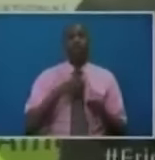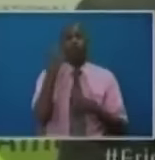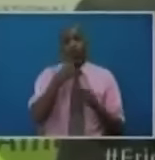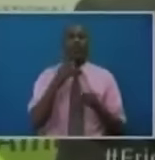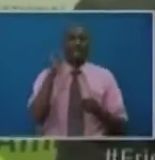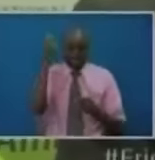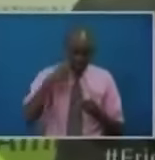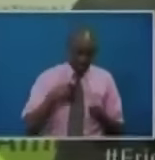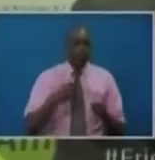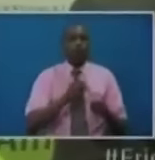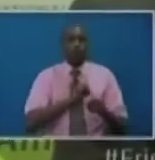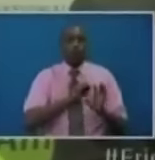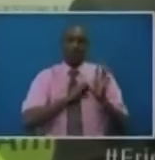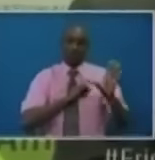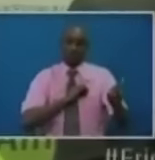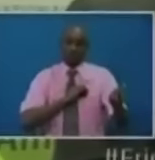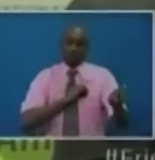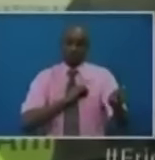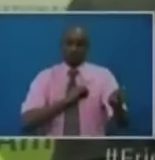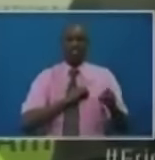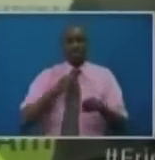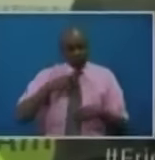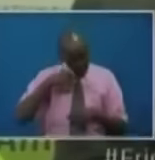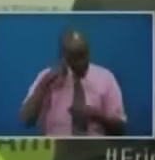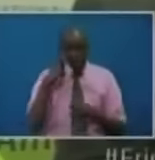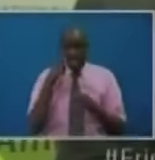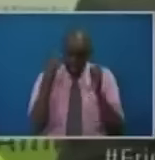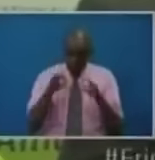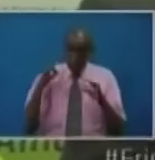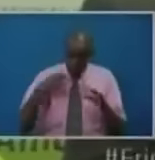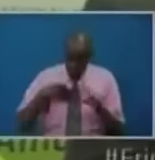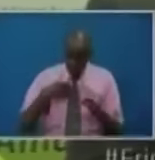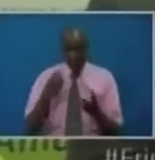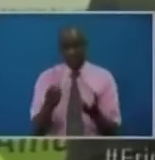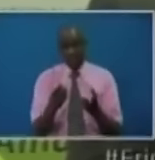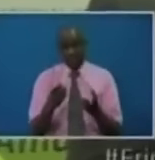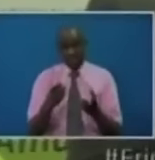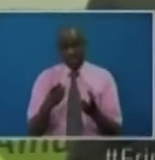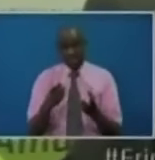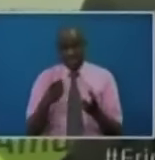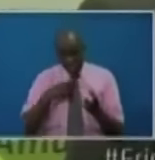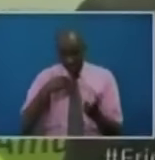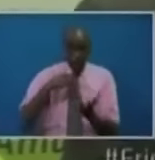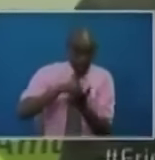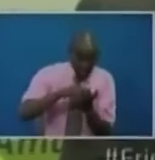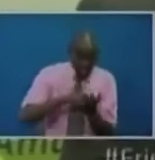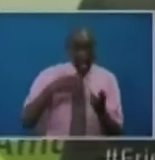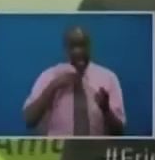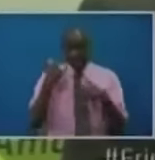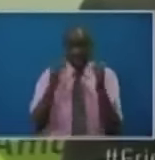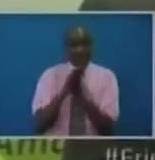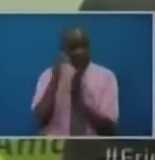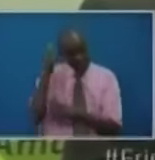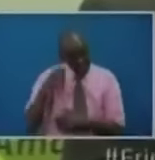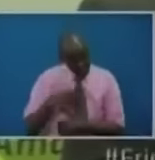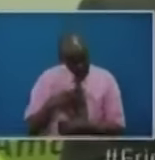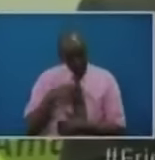Kenyans. We will betray Kenyans if we dither and play catch up as